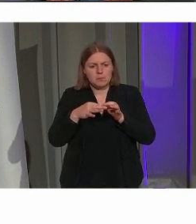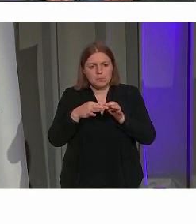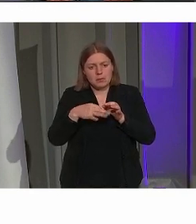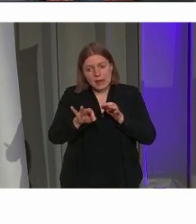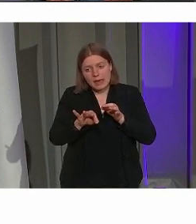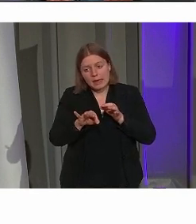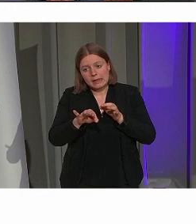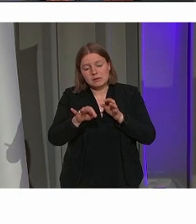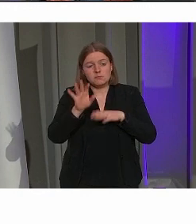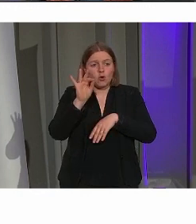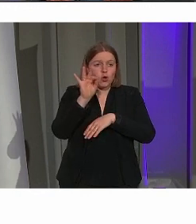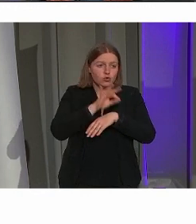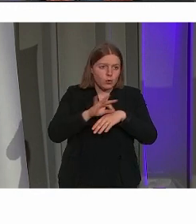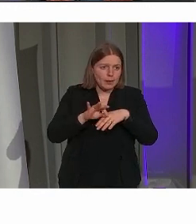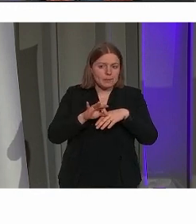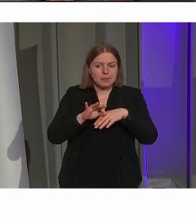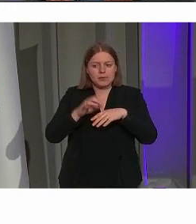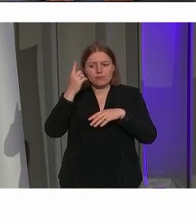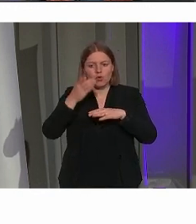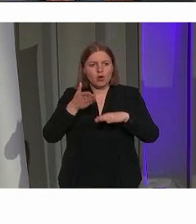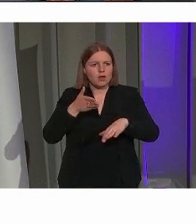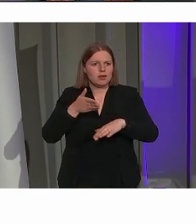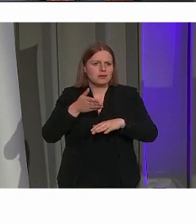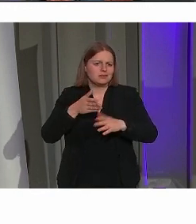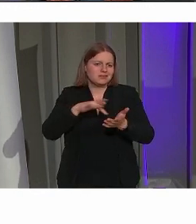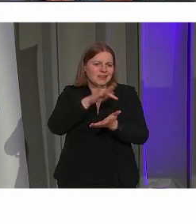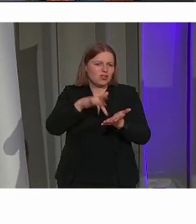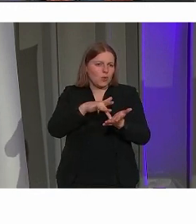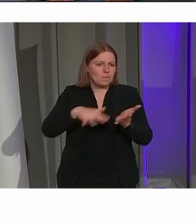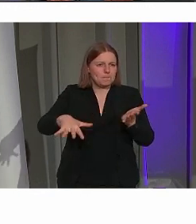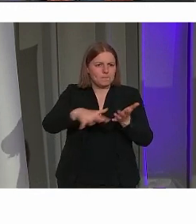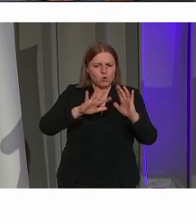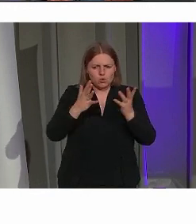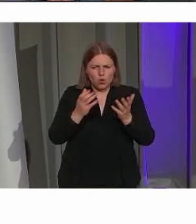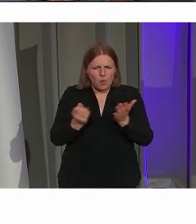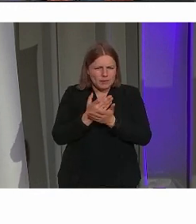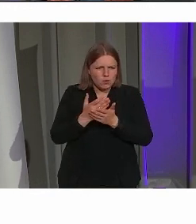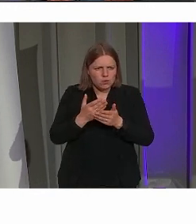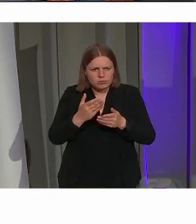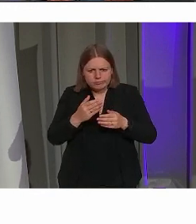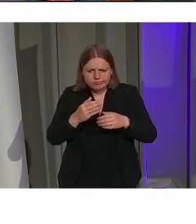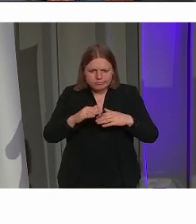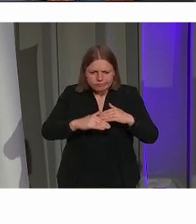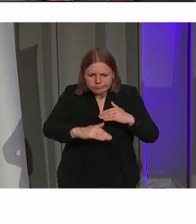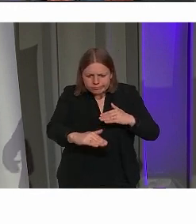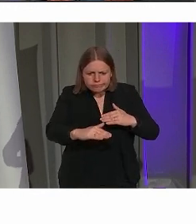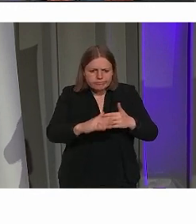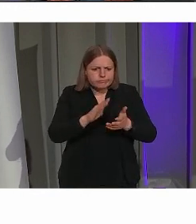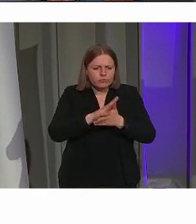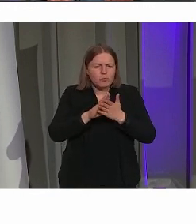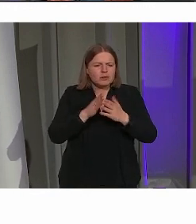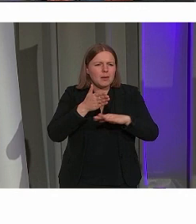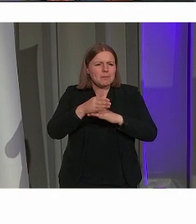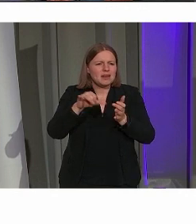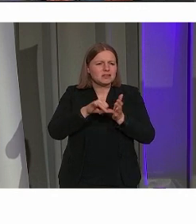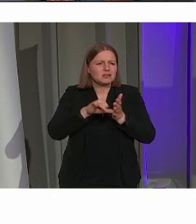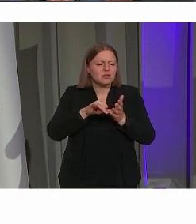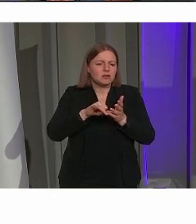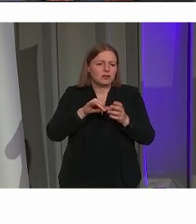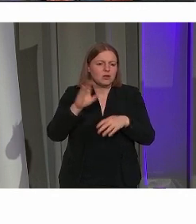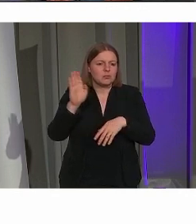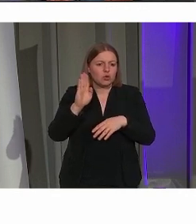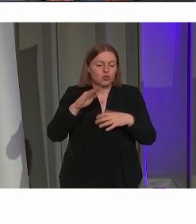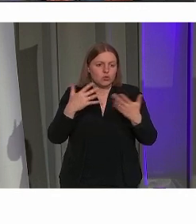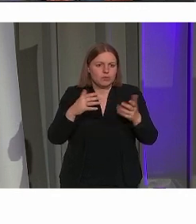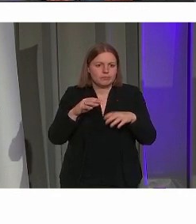the policy or the design of the inner city. So the inner